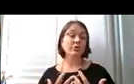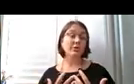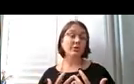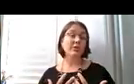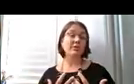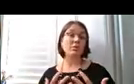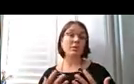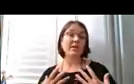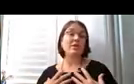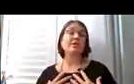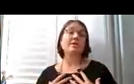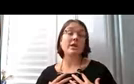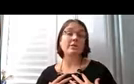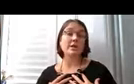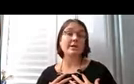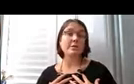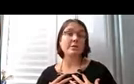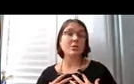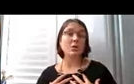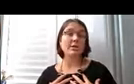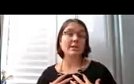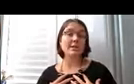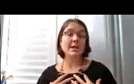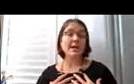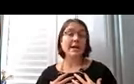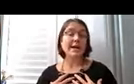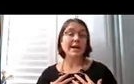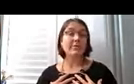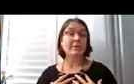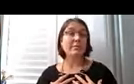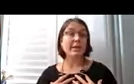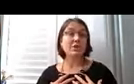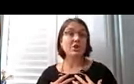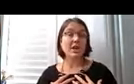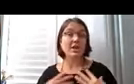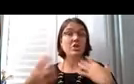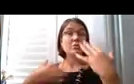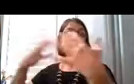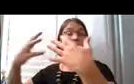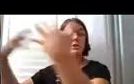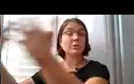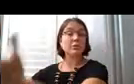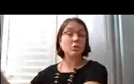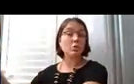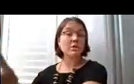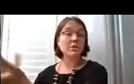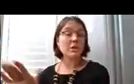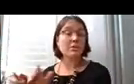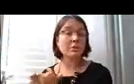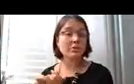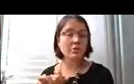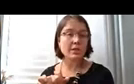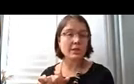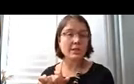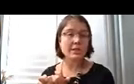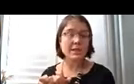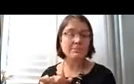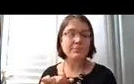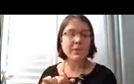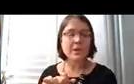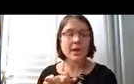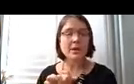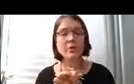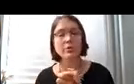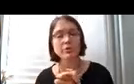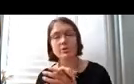our strengths are within ourselves, our skills and qualities, and how that might change moving forward post